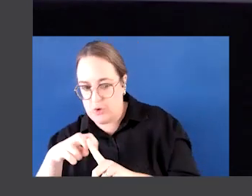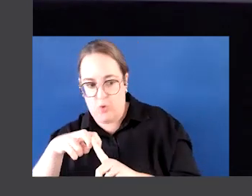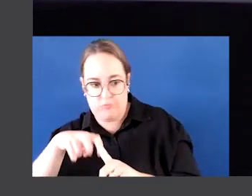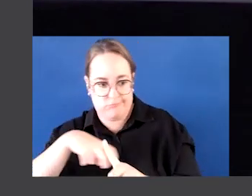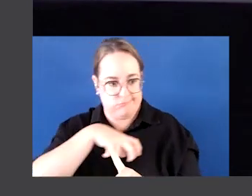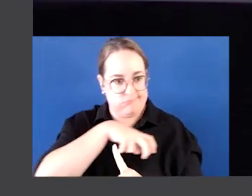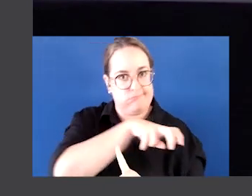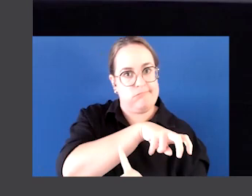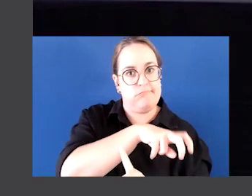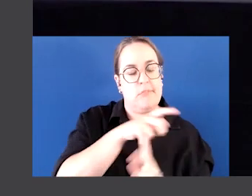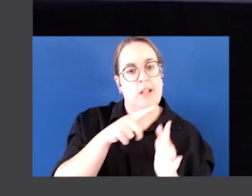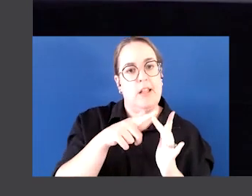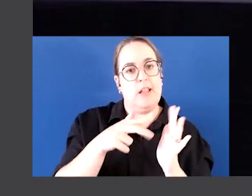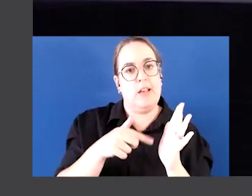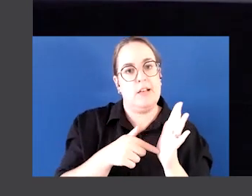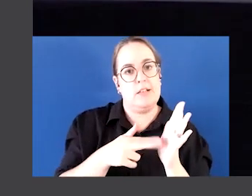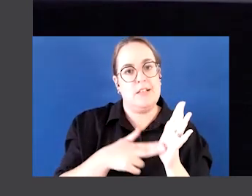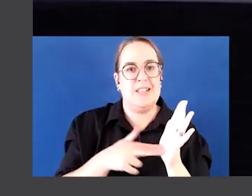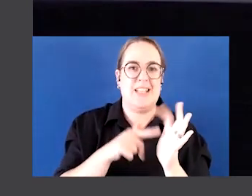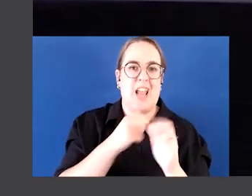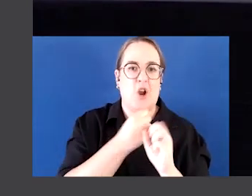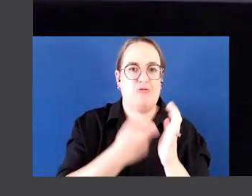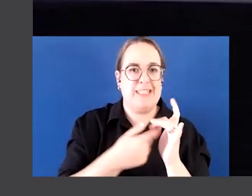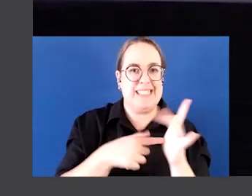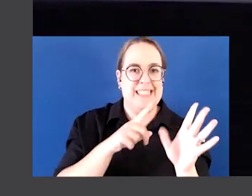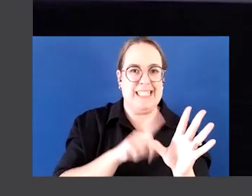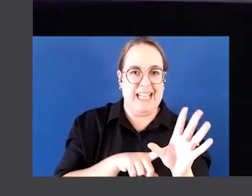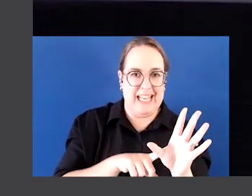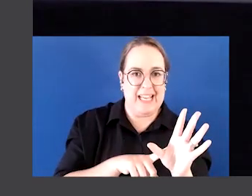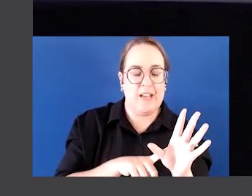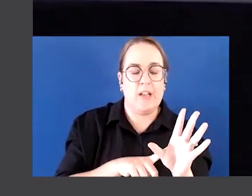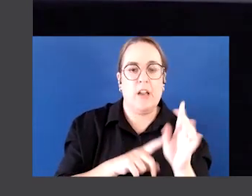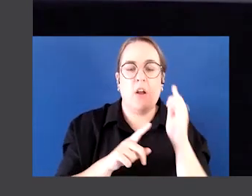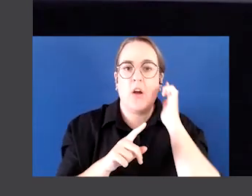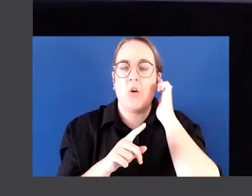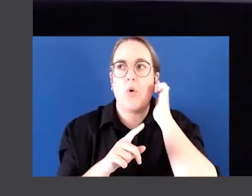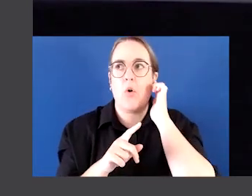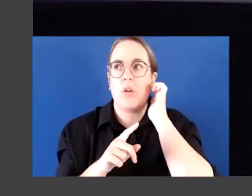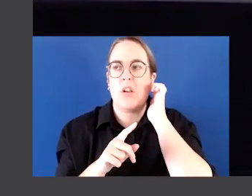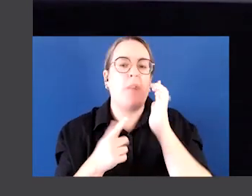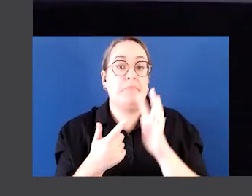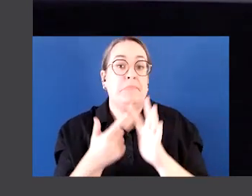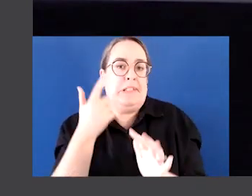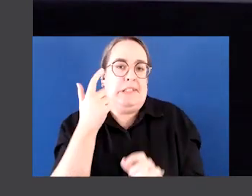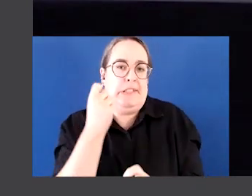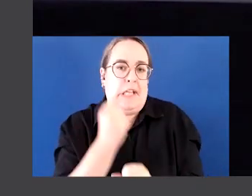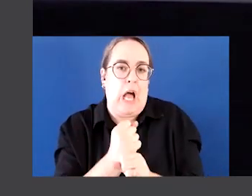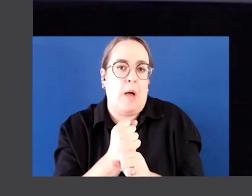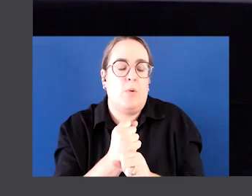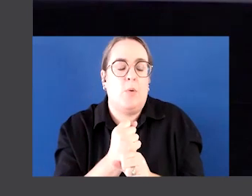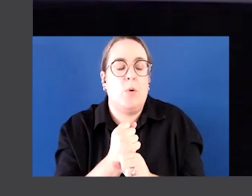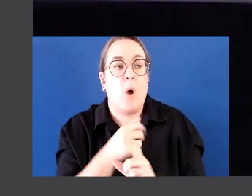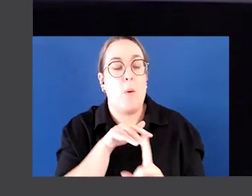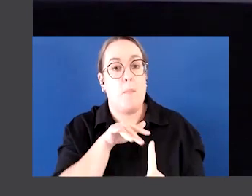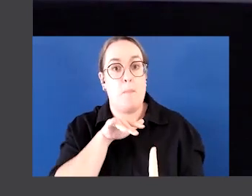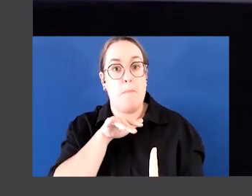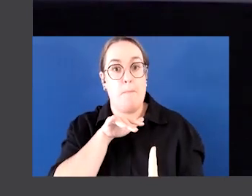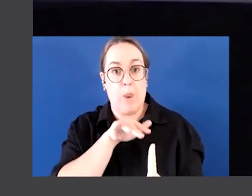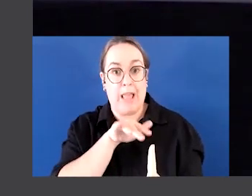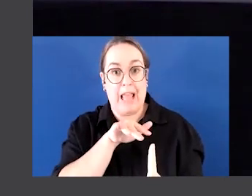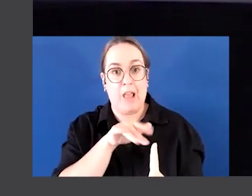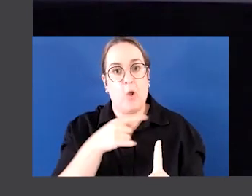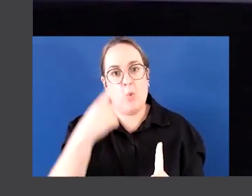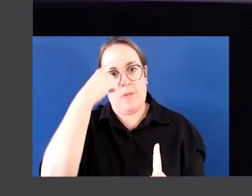an integrity matter. In some cases, you may find that somebody sort of makes an allegation that somebody's been bullying them. And